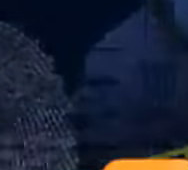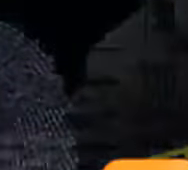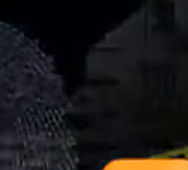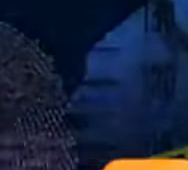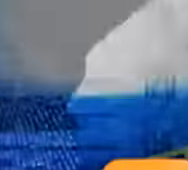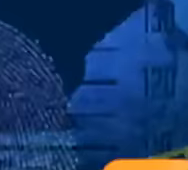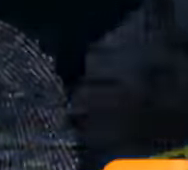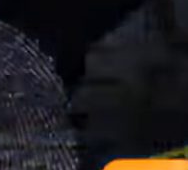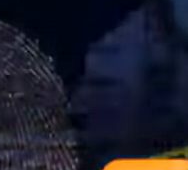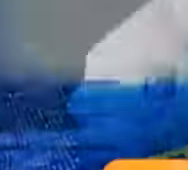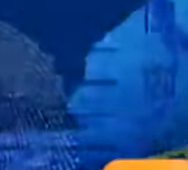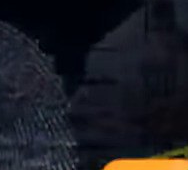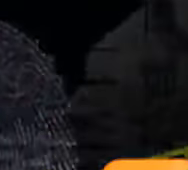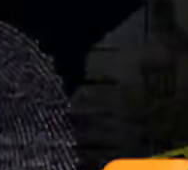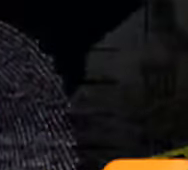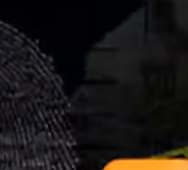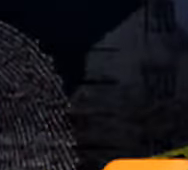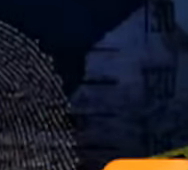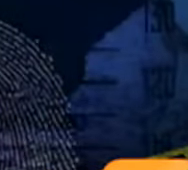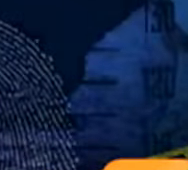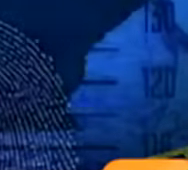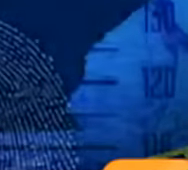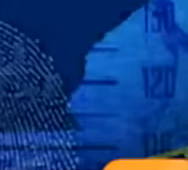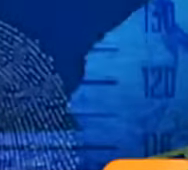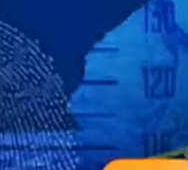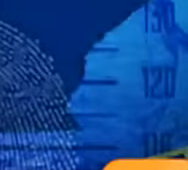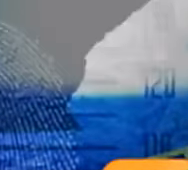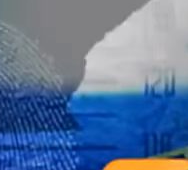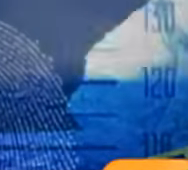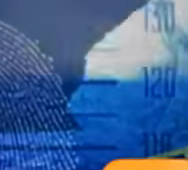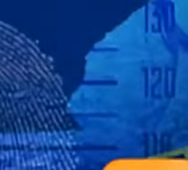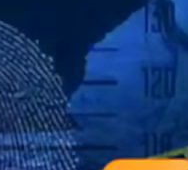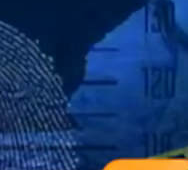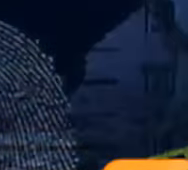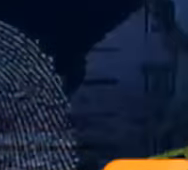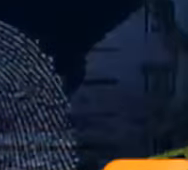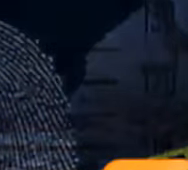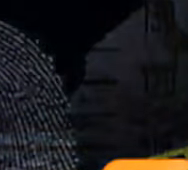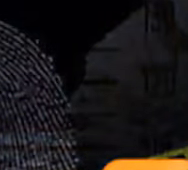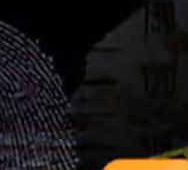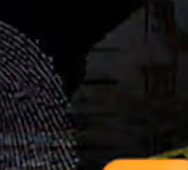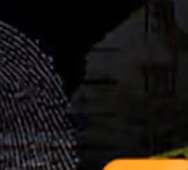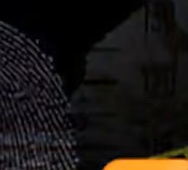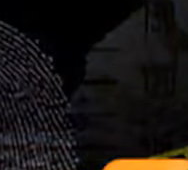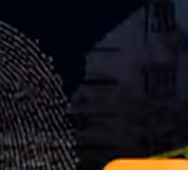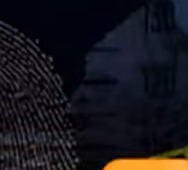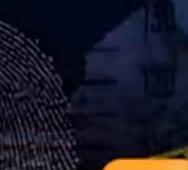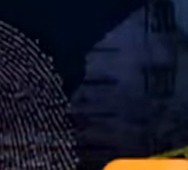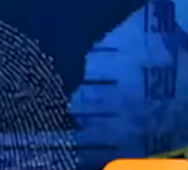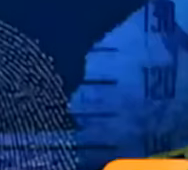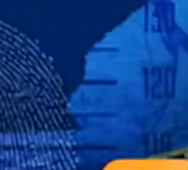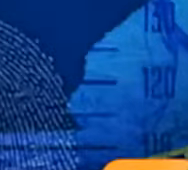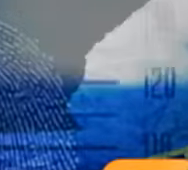according to the charge sheet, the five broke into Kencam Pharmaceutical Business premise located in Athi River and stole items